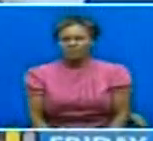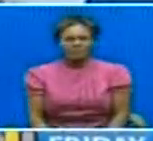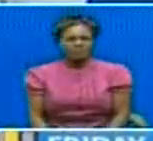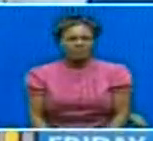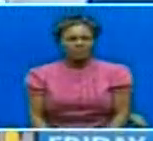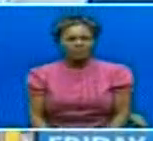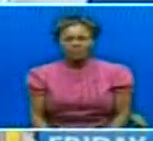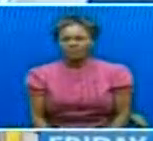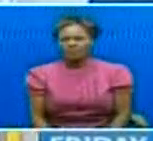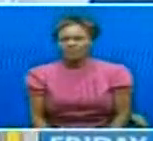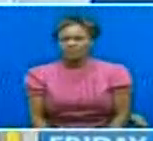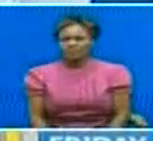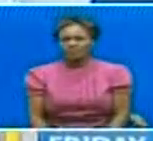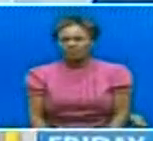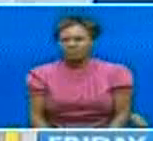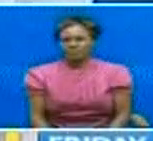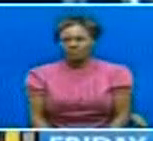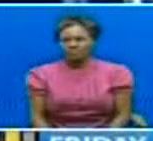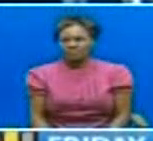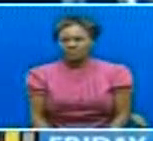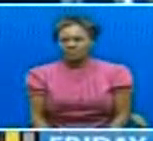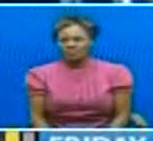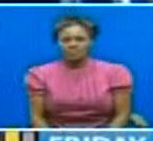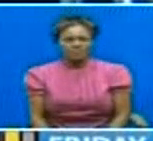let's run that video.